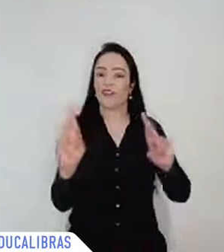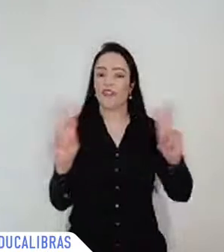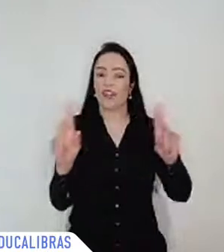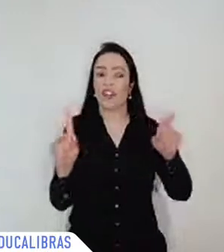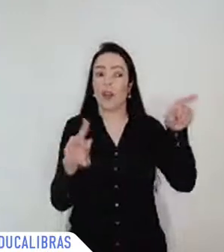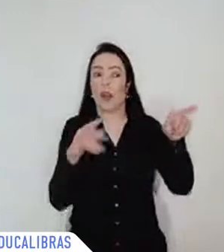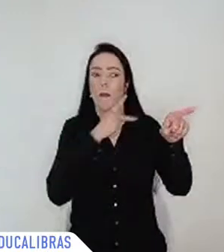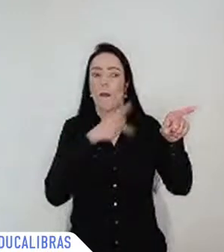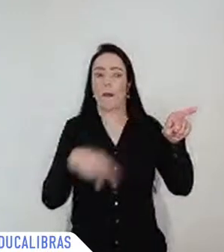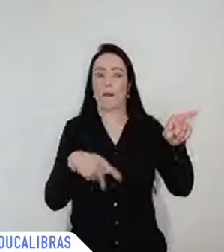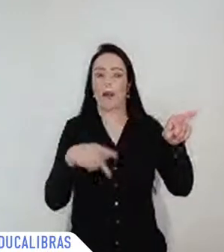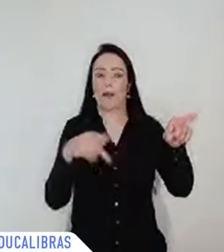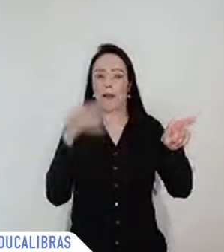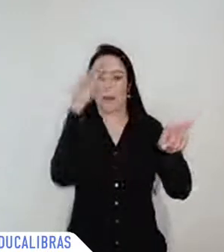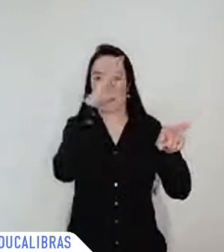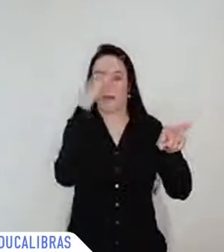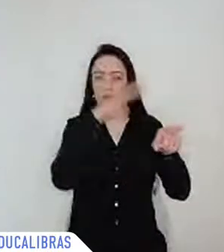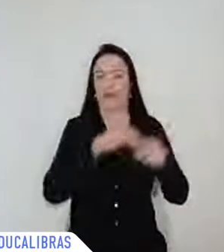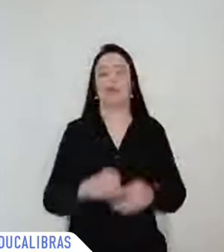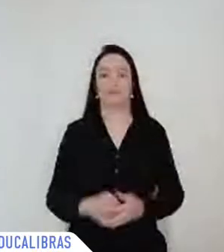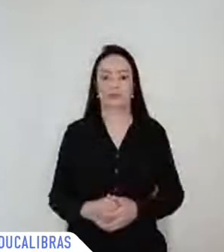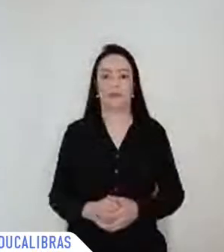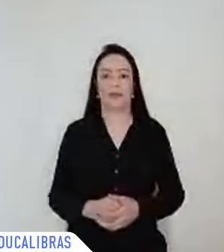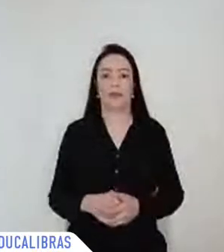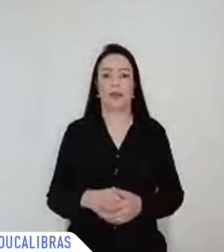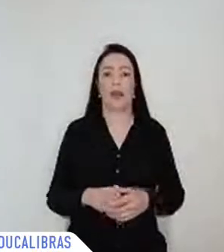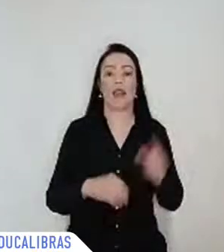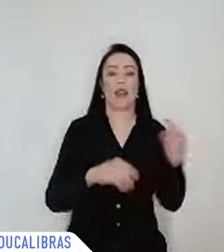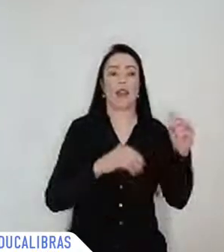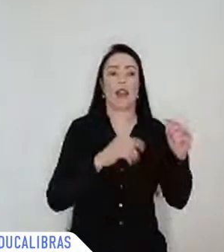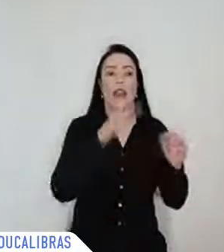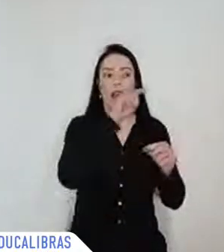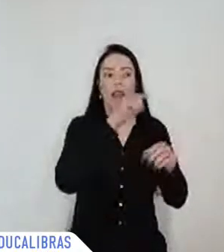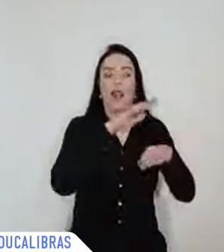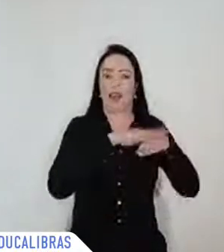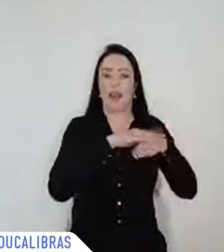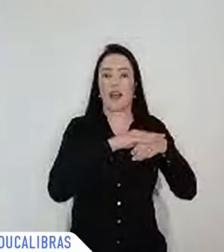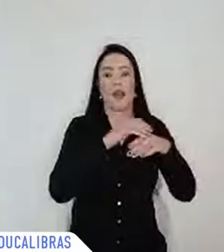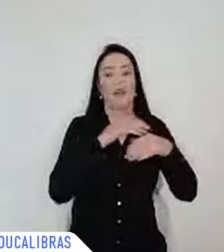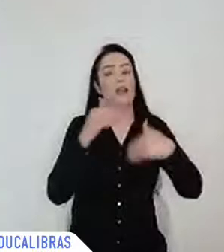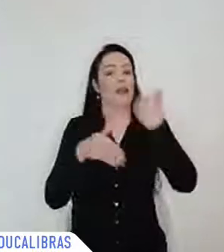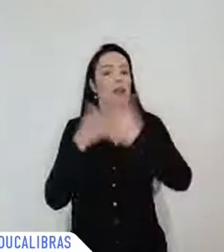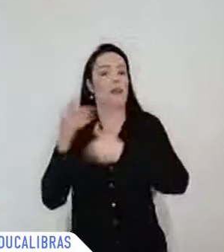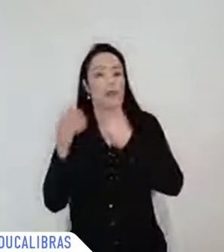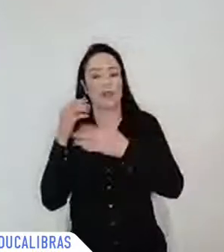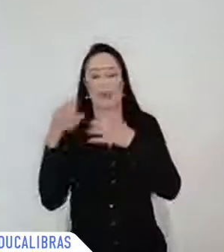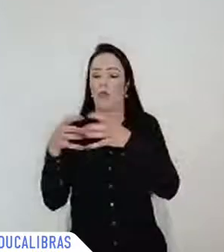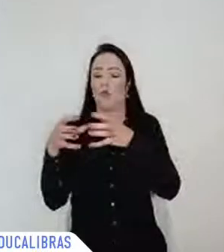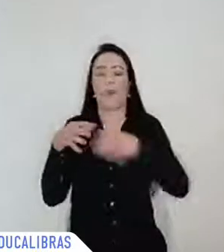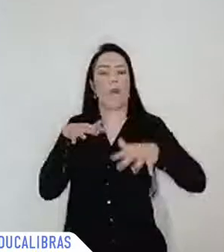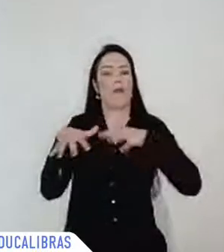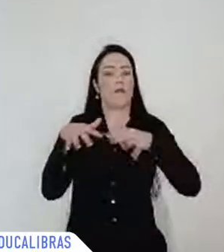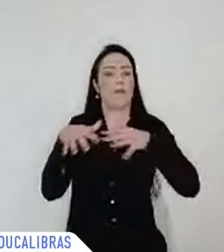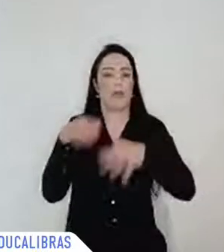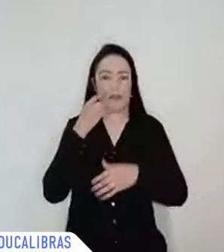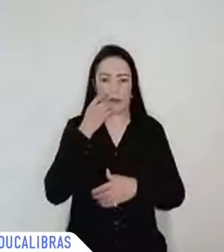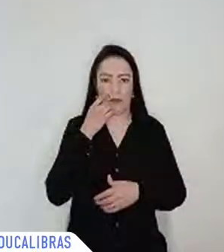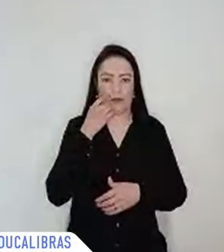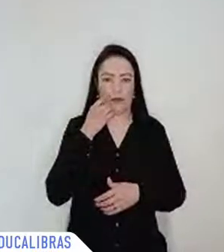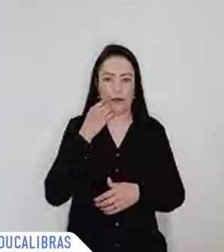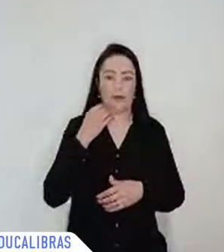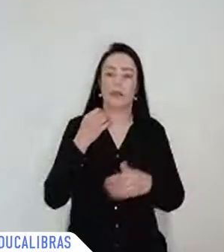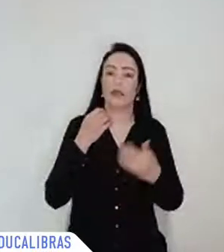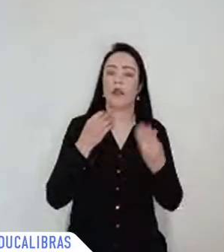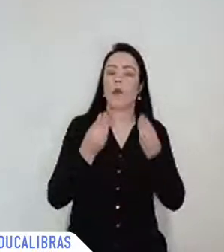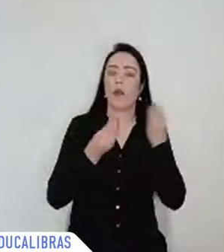after Bolsonaro leaves. Bolsonaro is the product, he's the consequence, he is not the creator of this